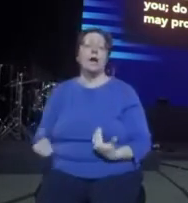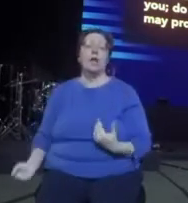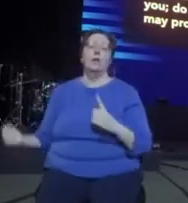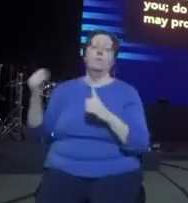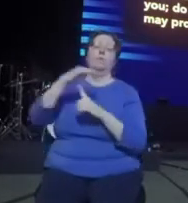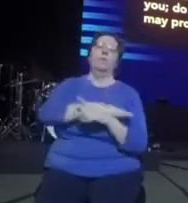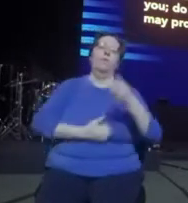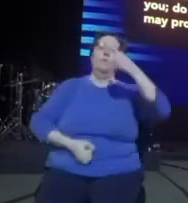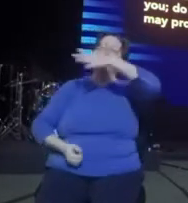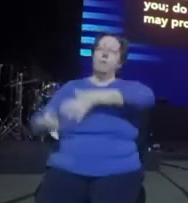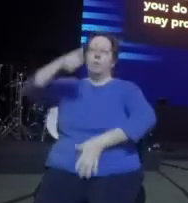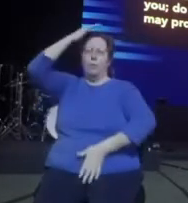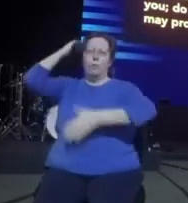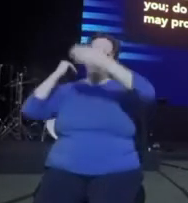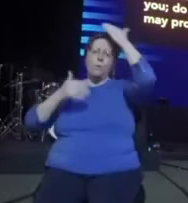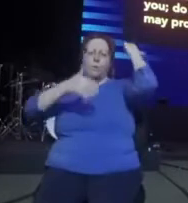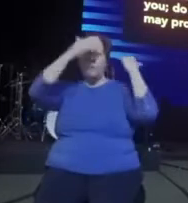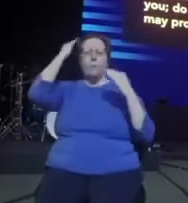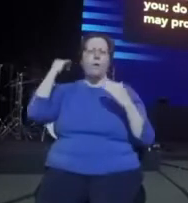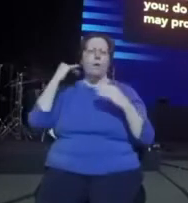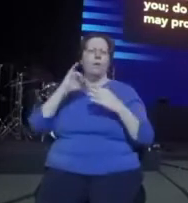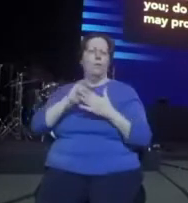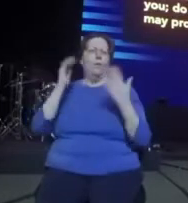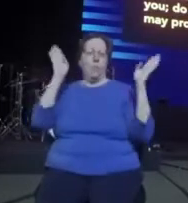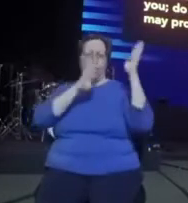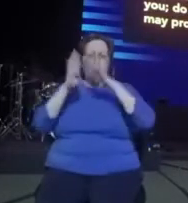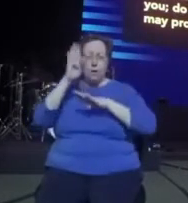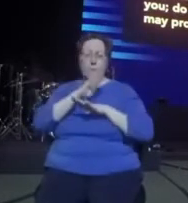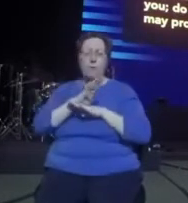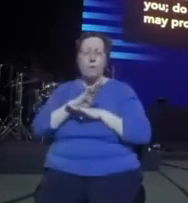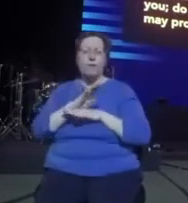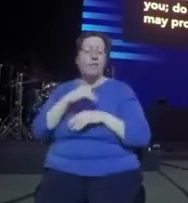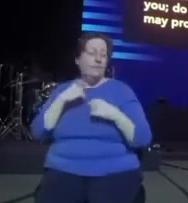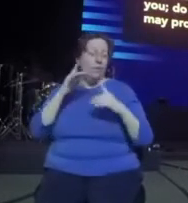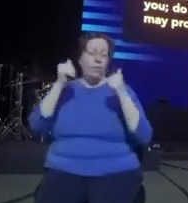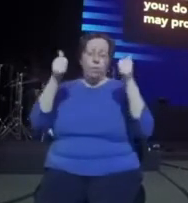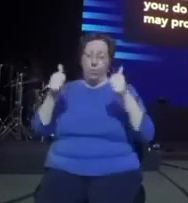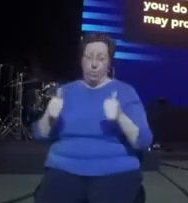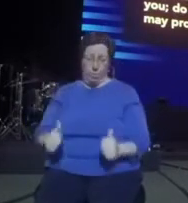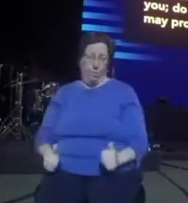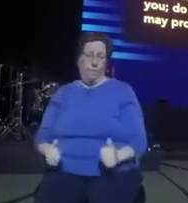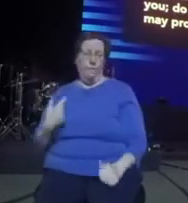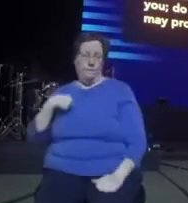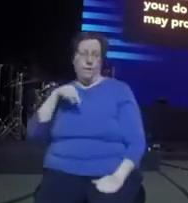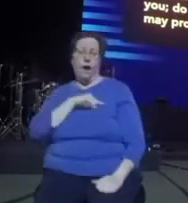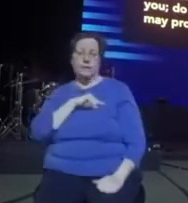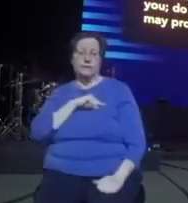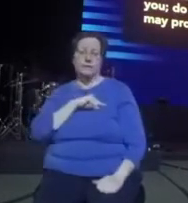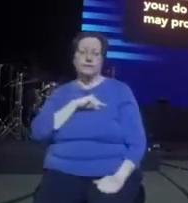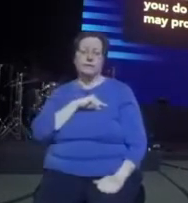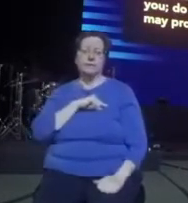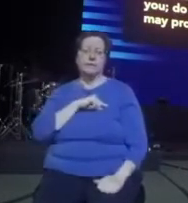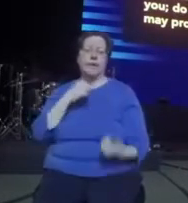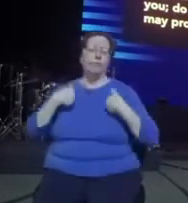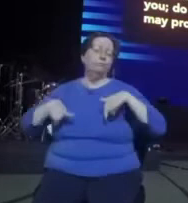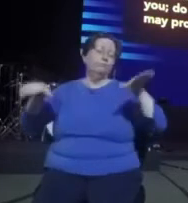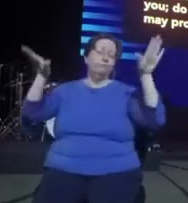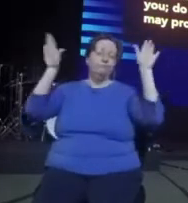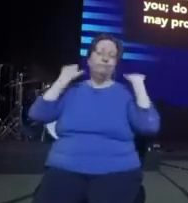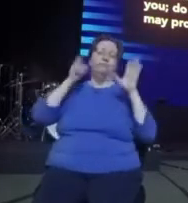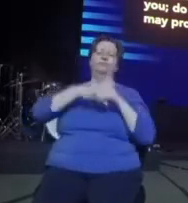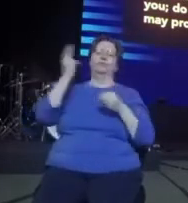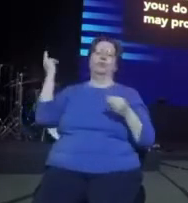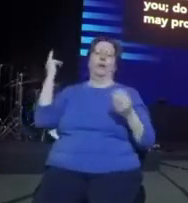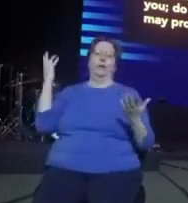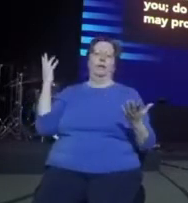into the boat. Is anybody listening? Yes. And trials and pressures will put it on you until you finally just give up. So